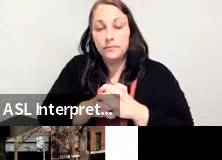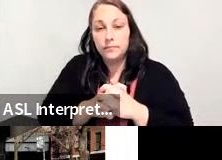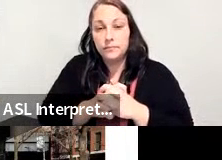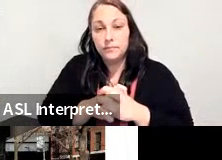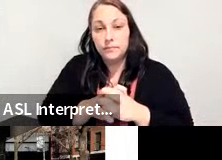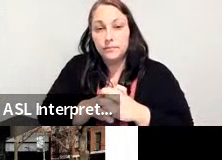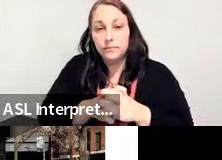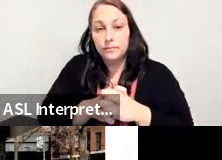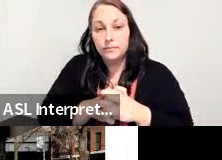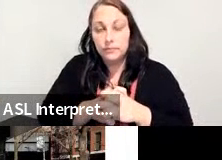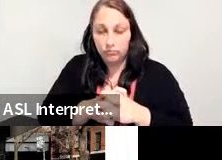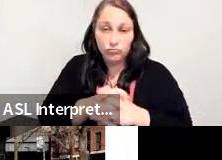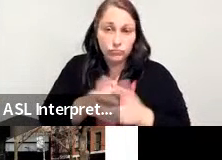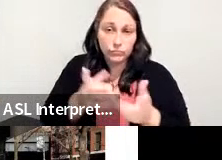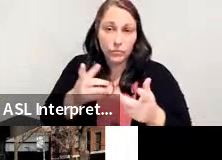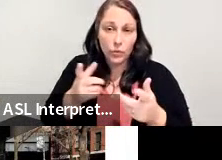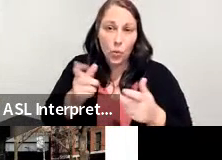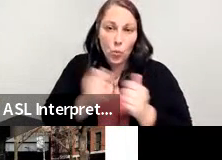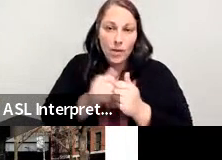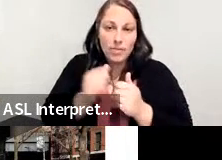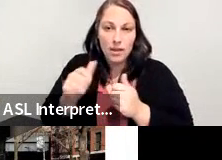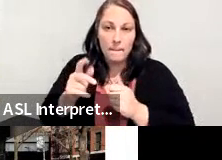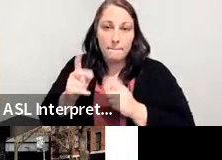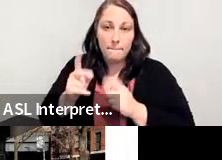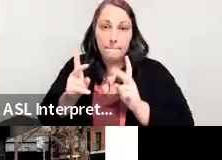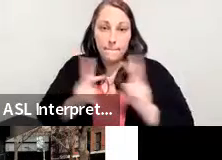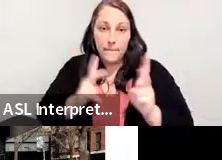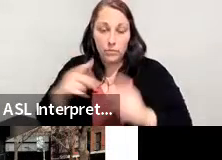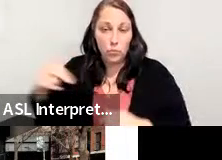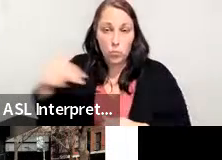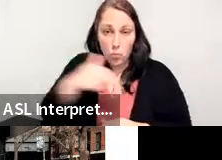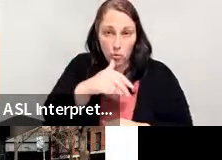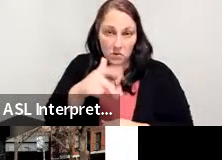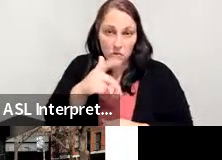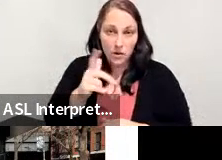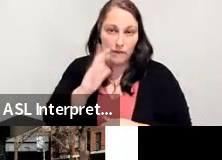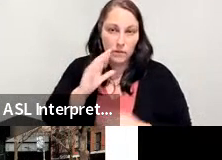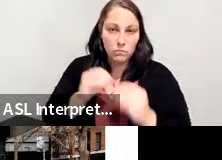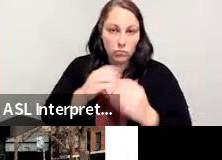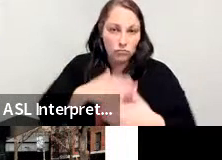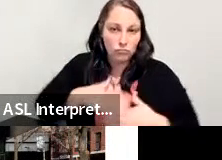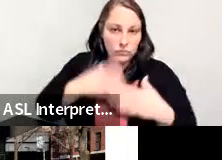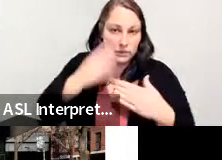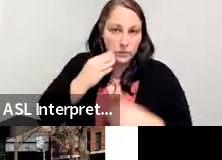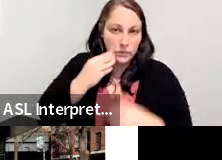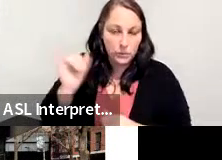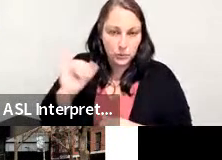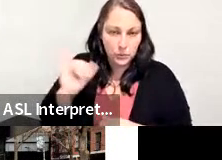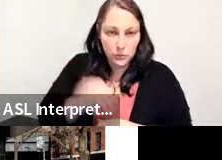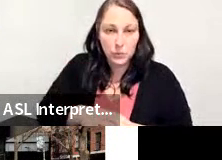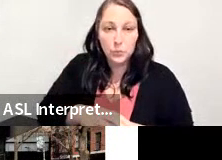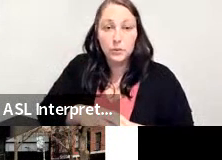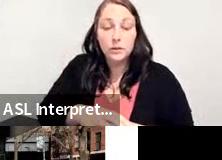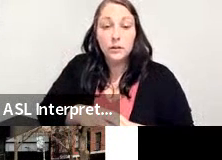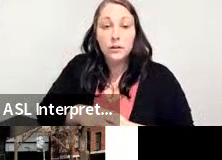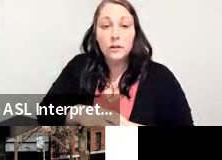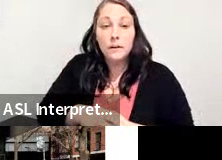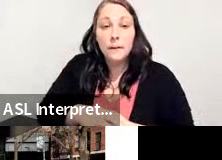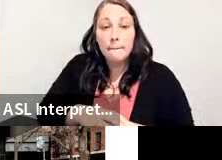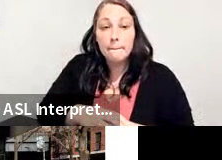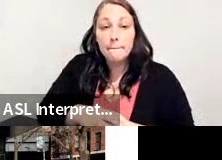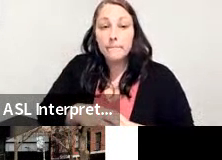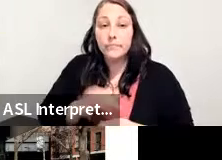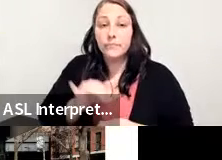level. We've included here this building in the middle. It's a stainless steel building, but it